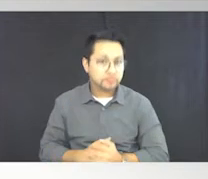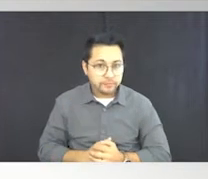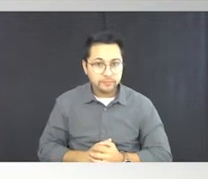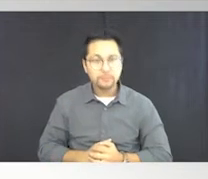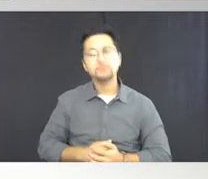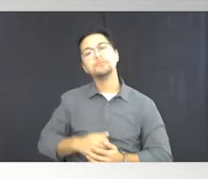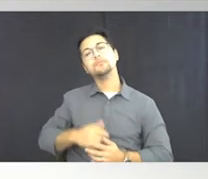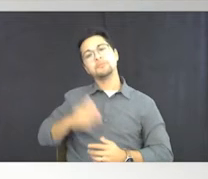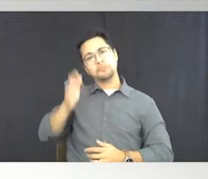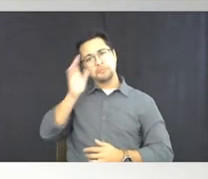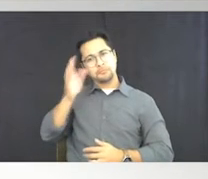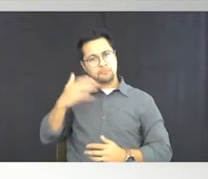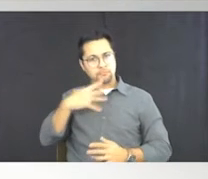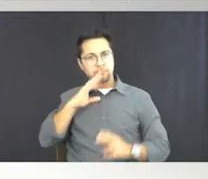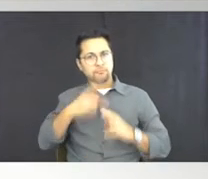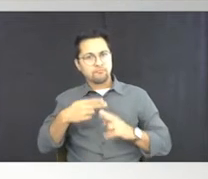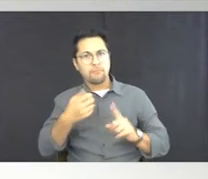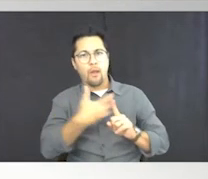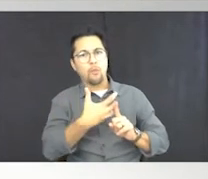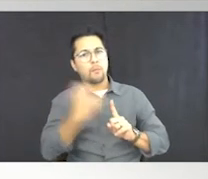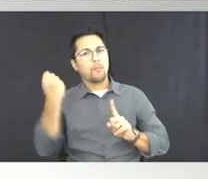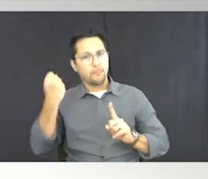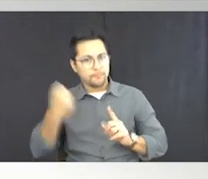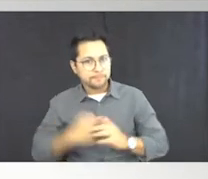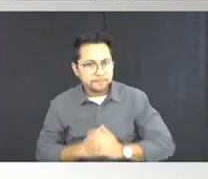So let's talk about removals.